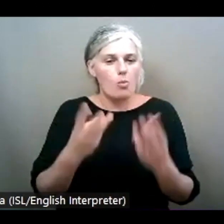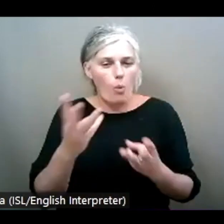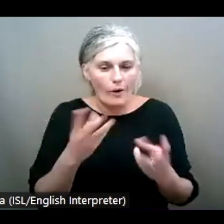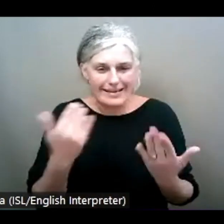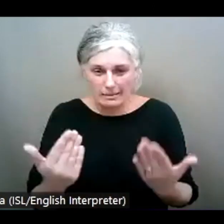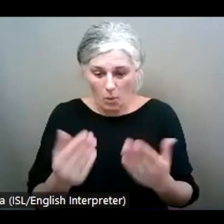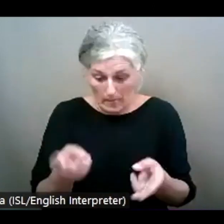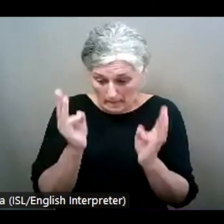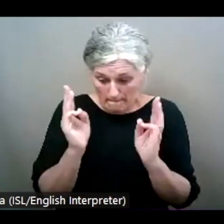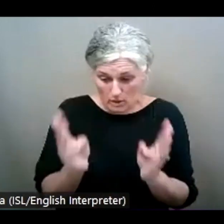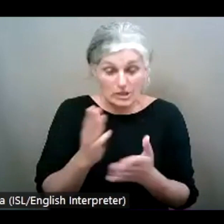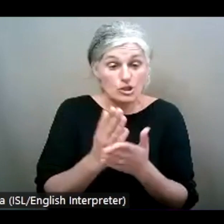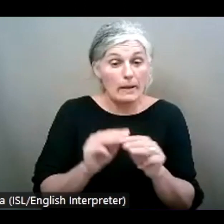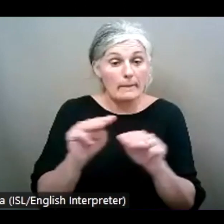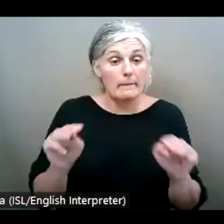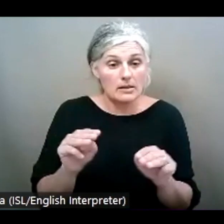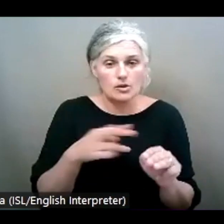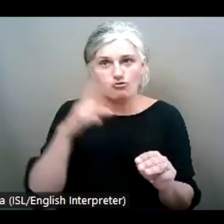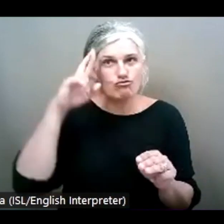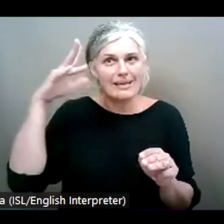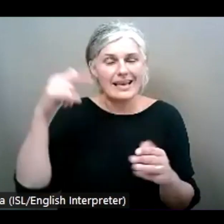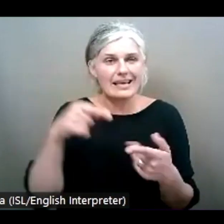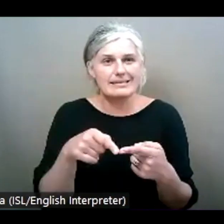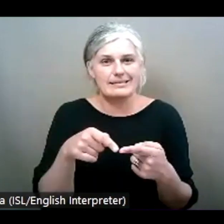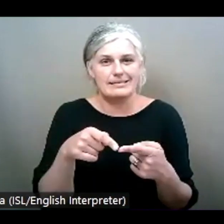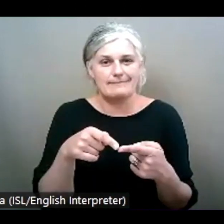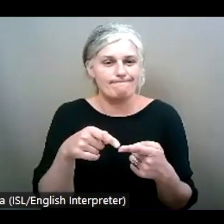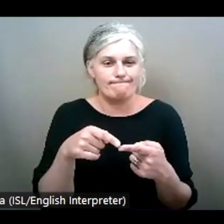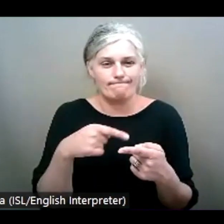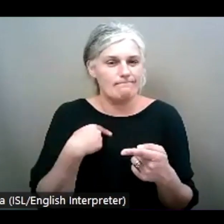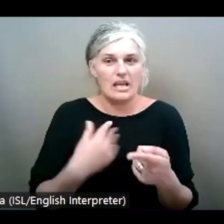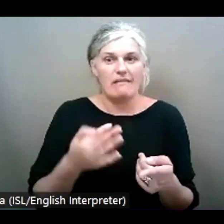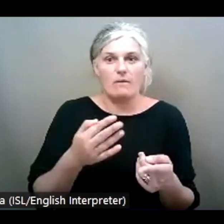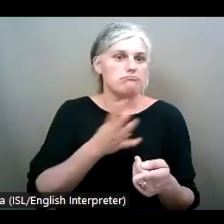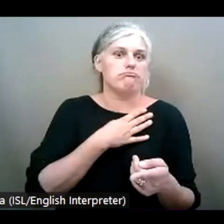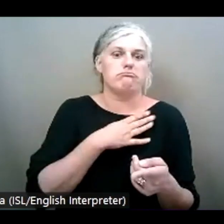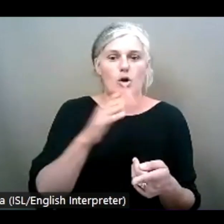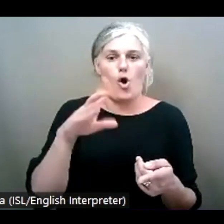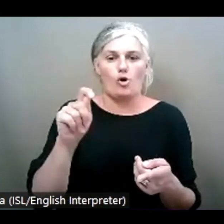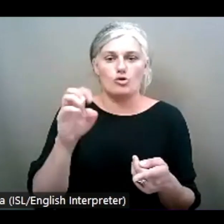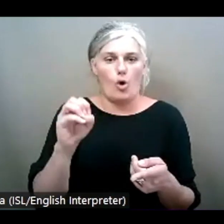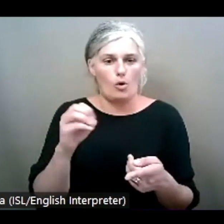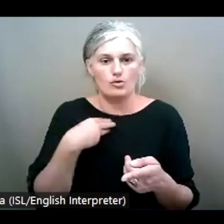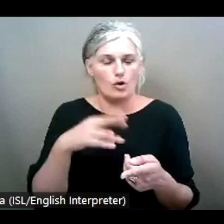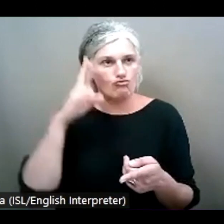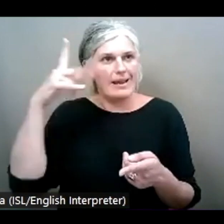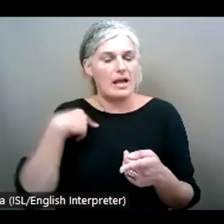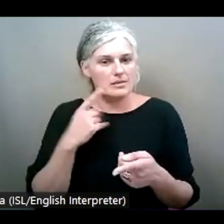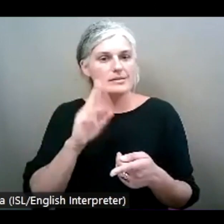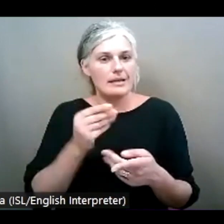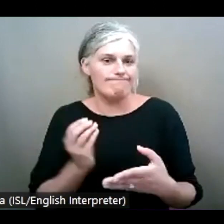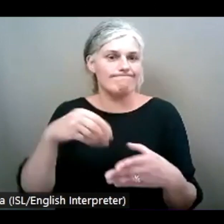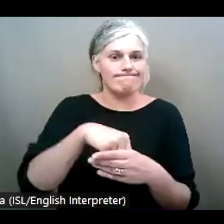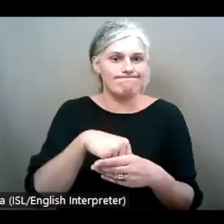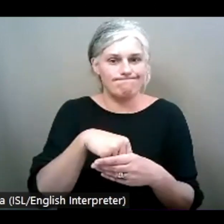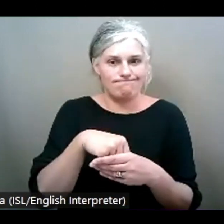be. Some people don't realise, the people lower down the ladder, they might not realise that they're contributing to a system of